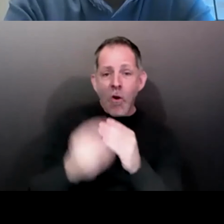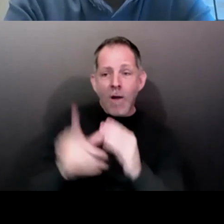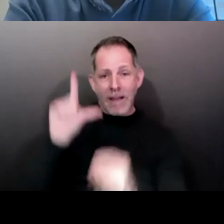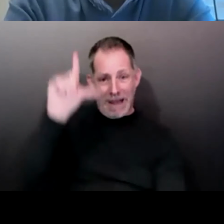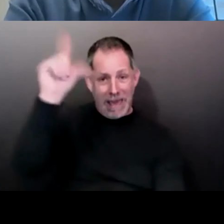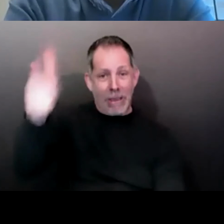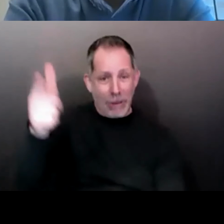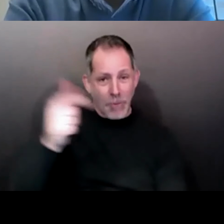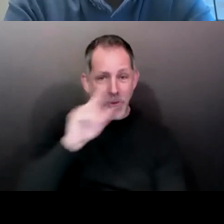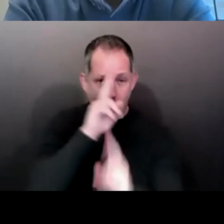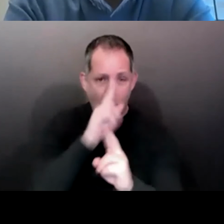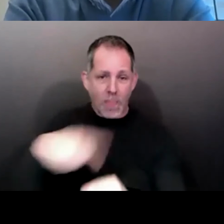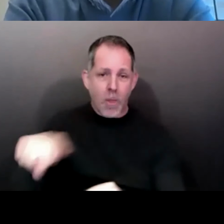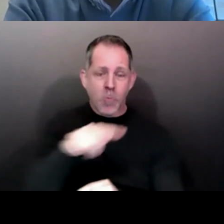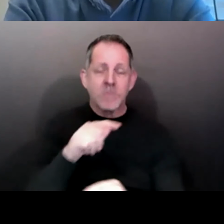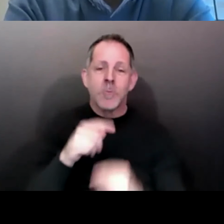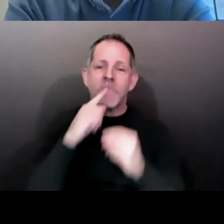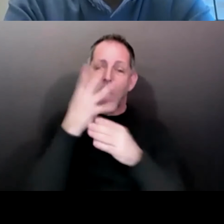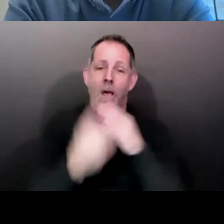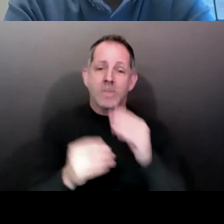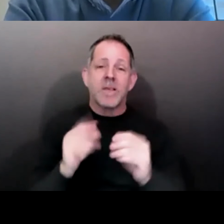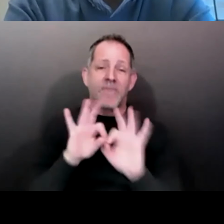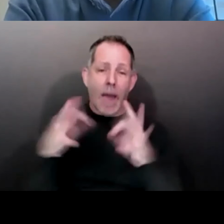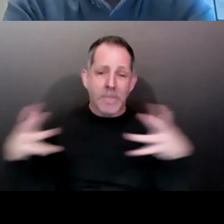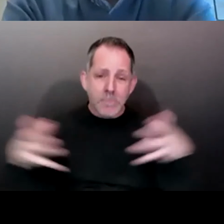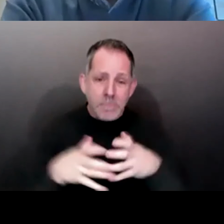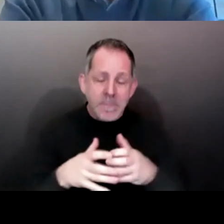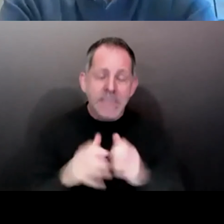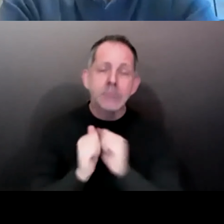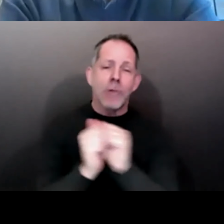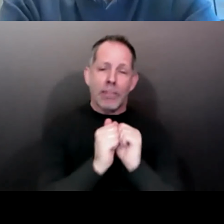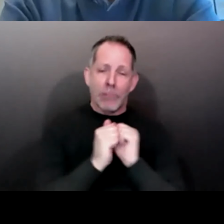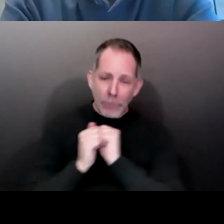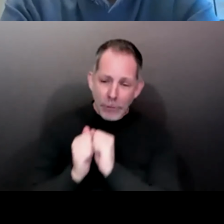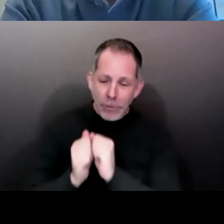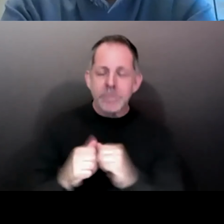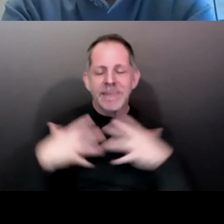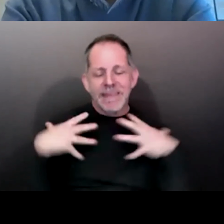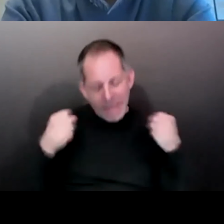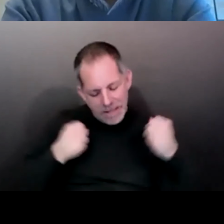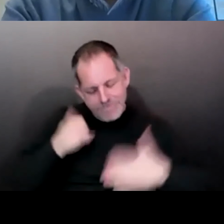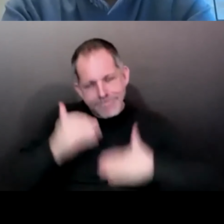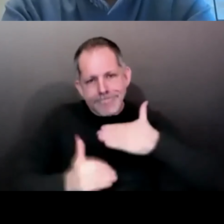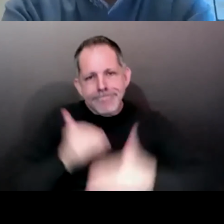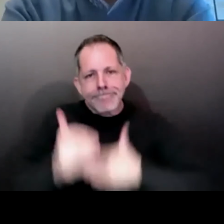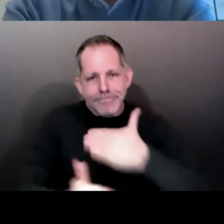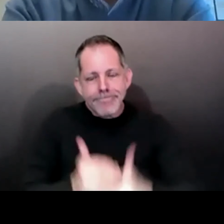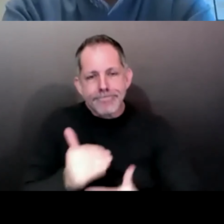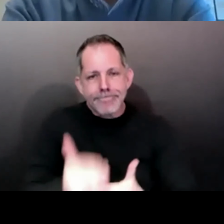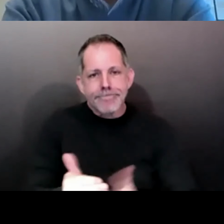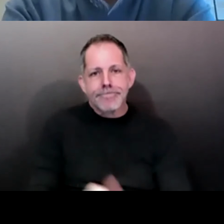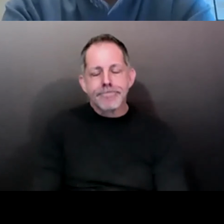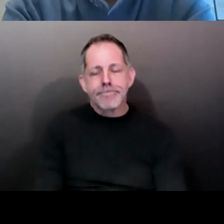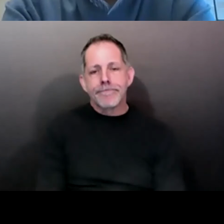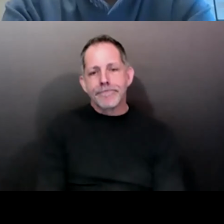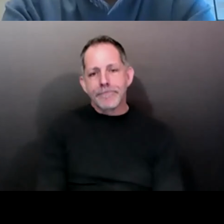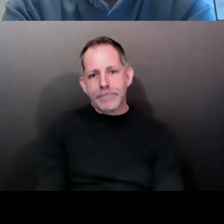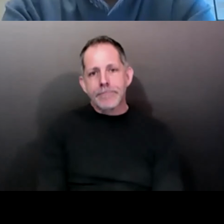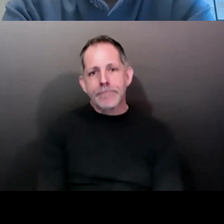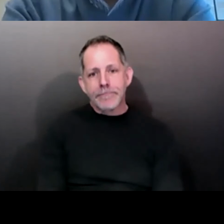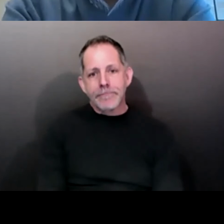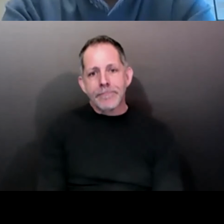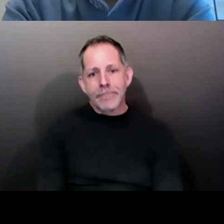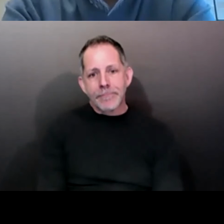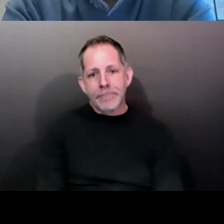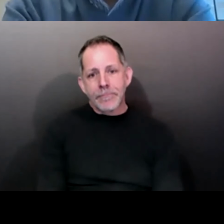to heal and grieve the loss of those loved ones. I guess the only other couple things I'll reference so we can get to questions